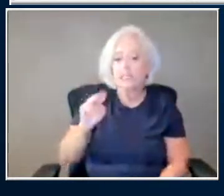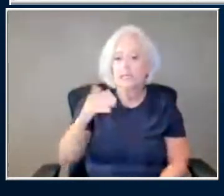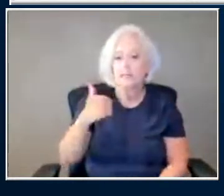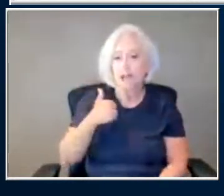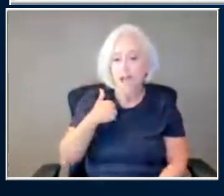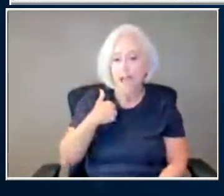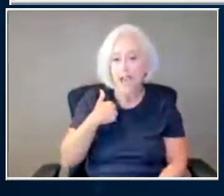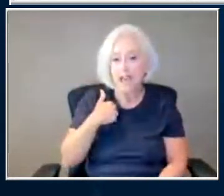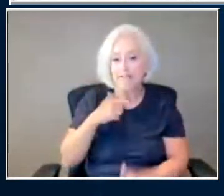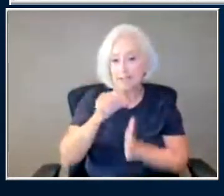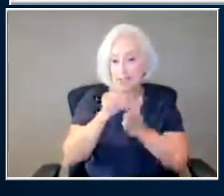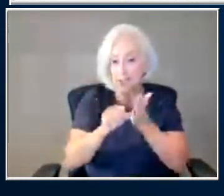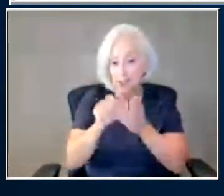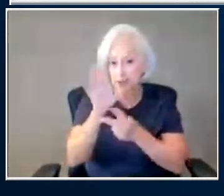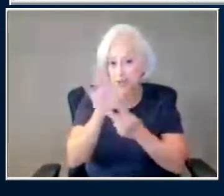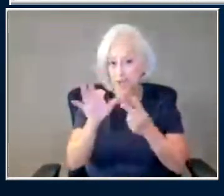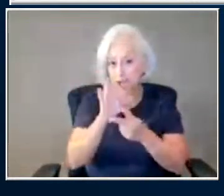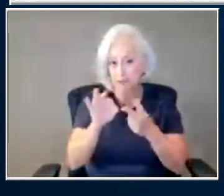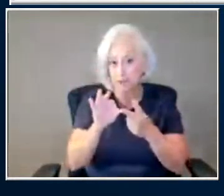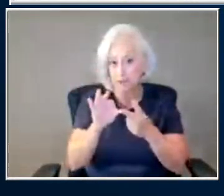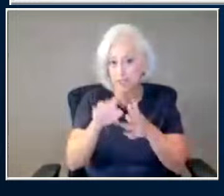with?